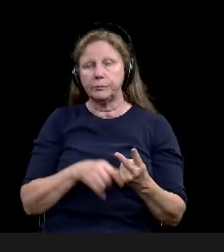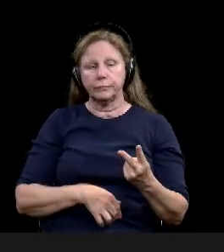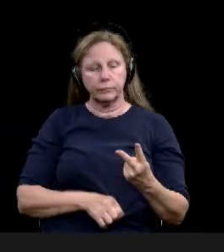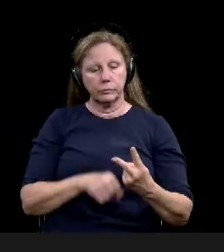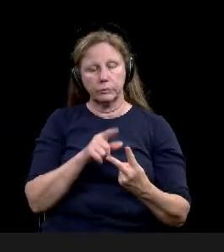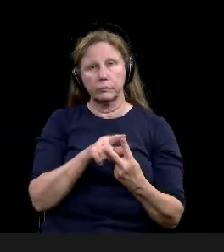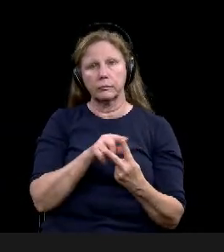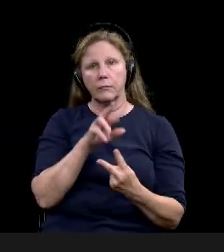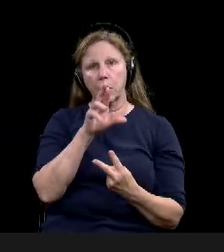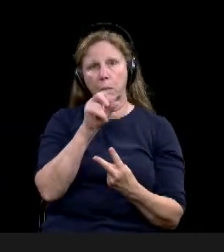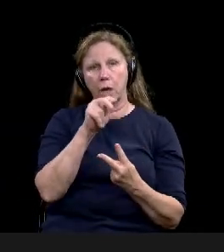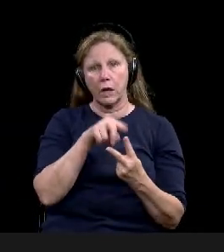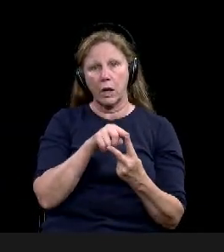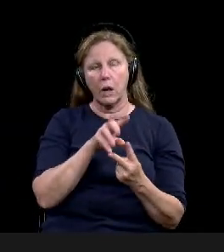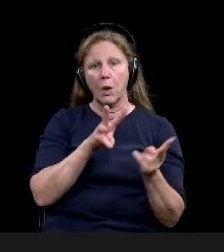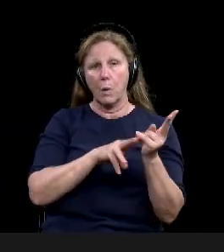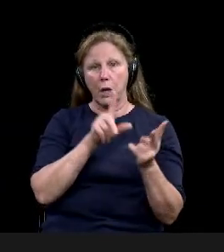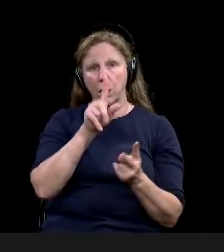10.